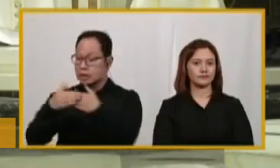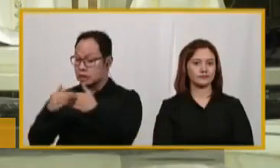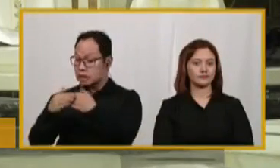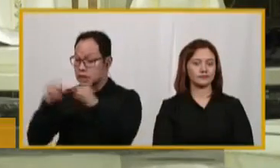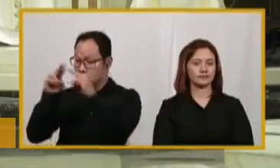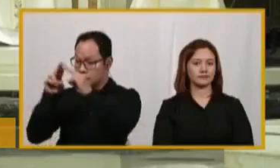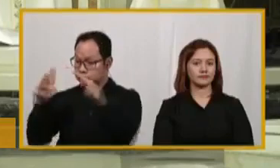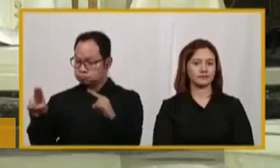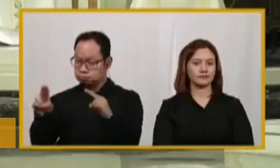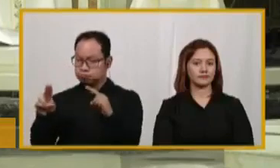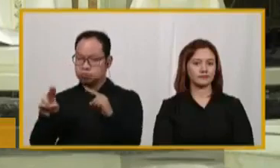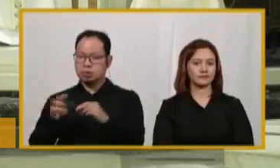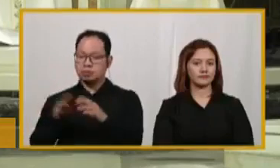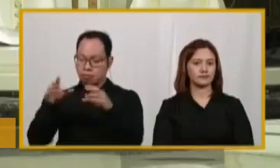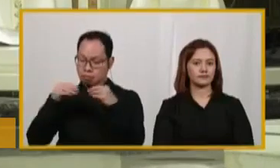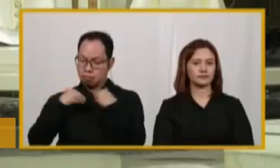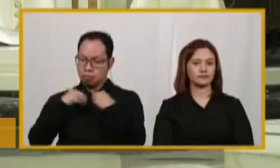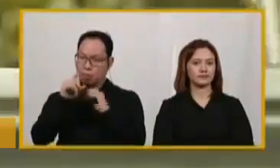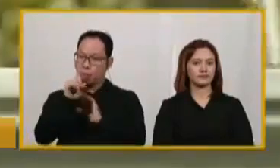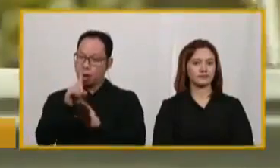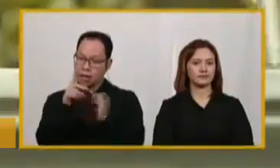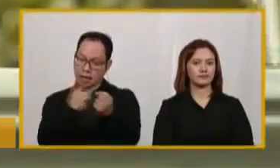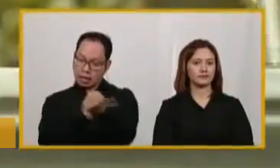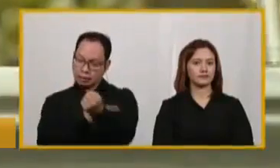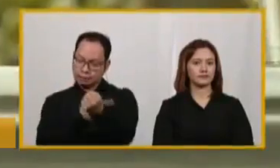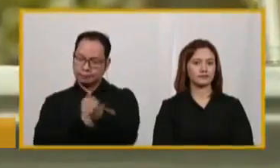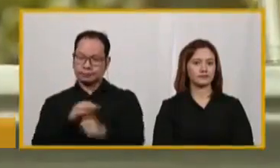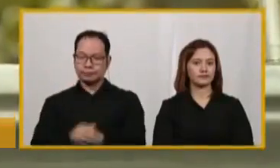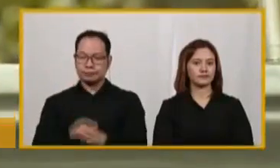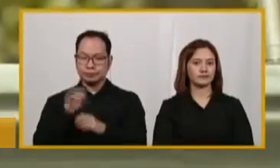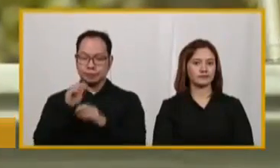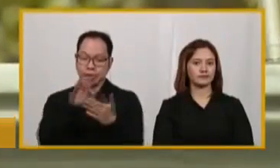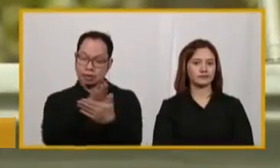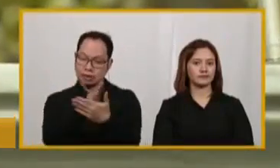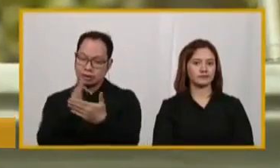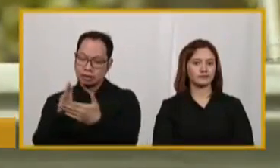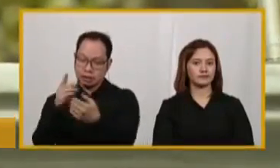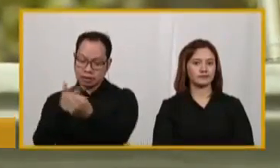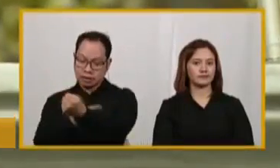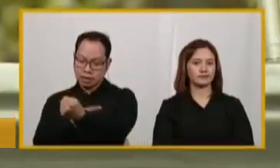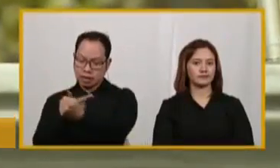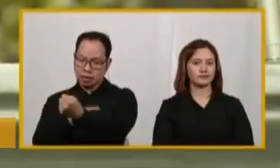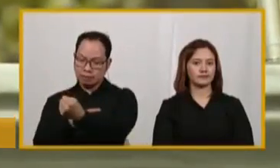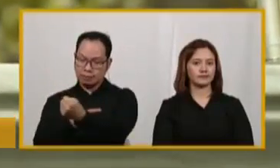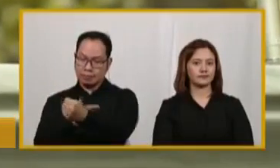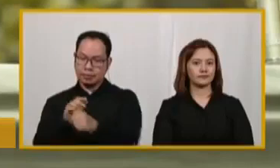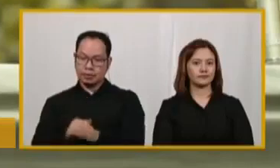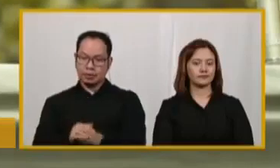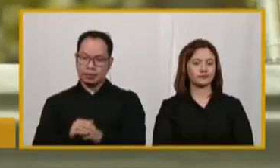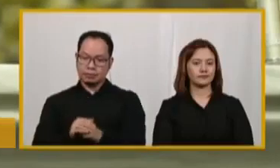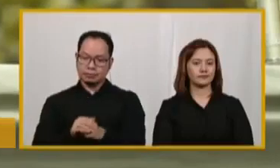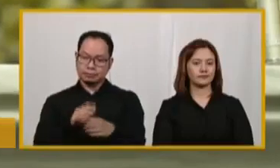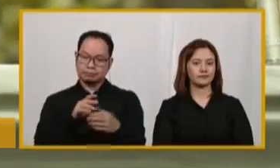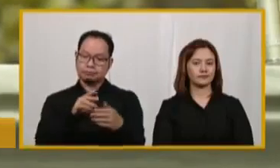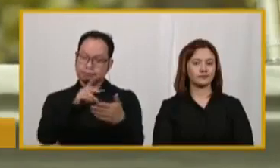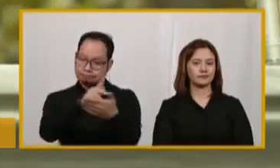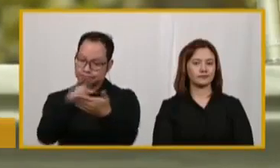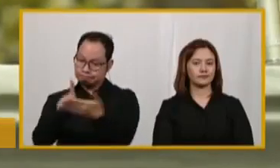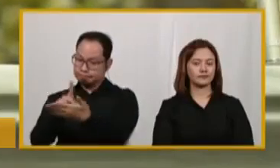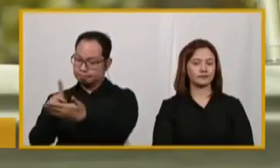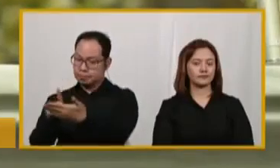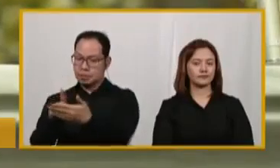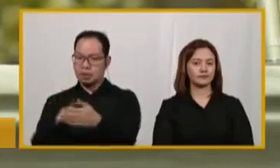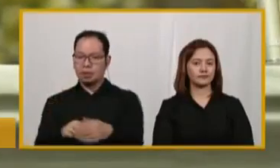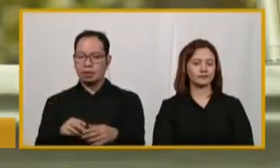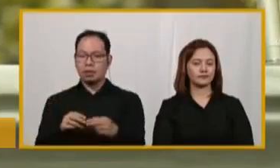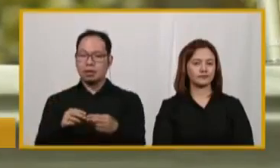household in procuring one, and shall share in the lamb in proportion to the